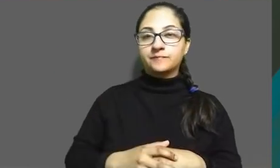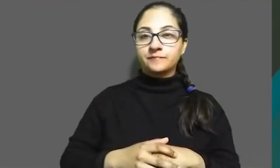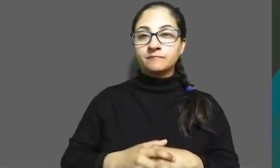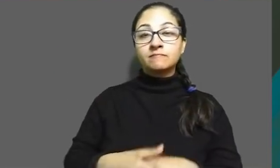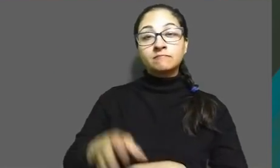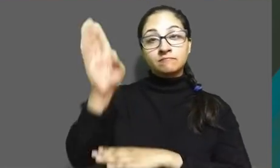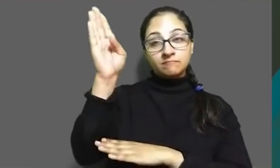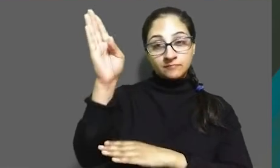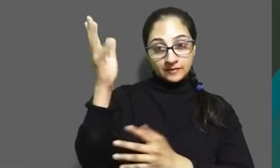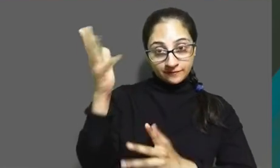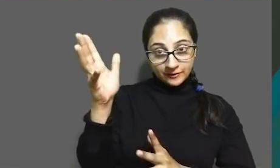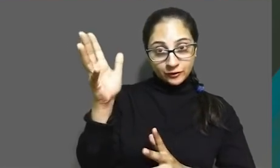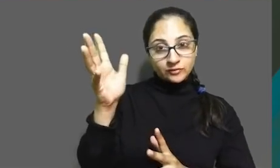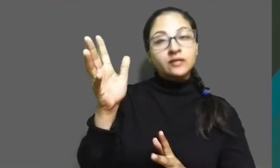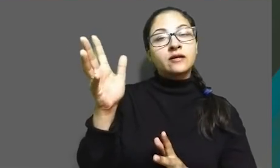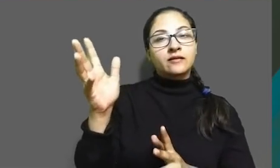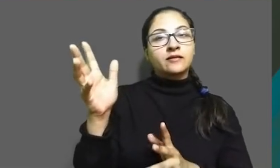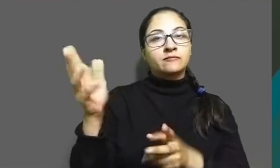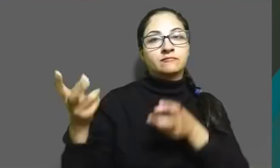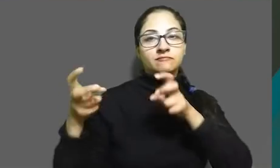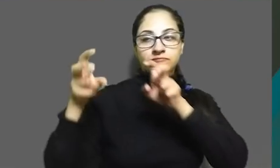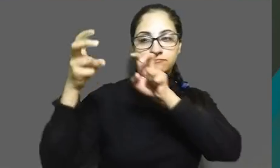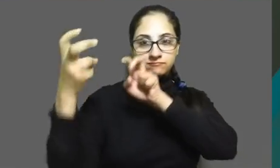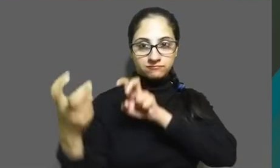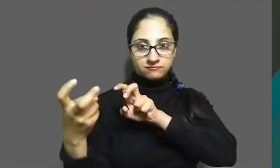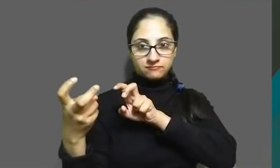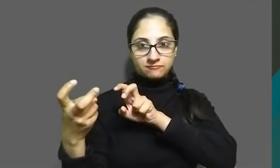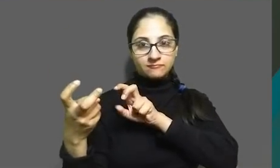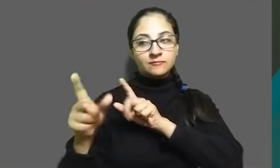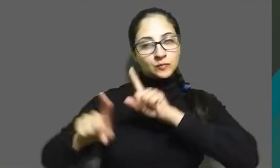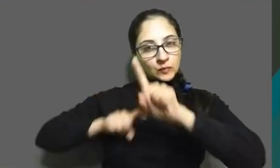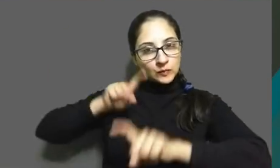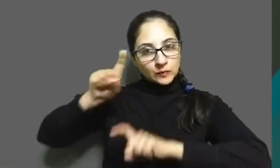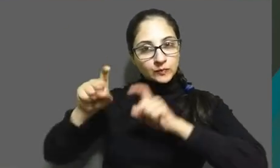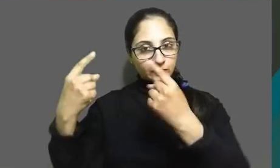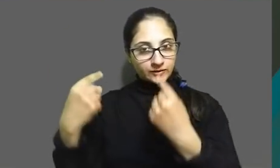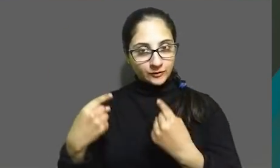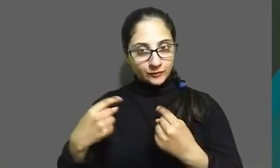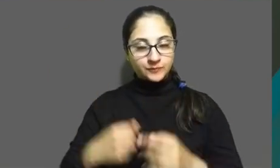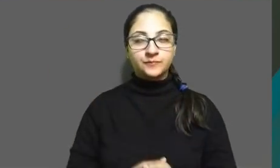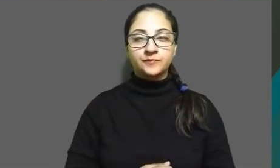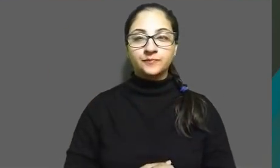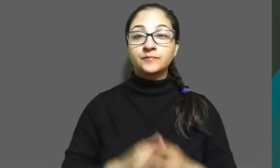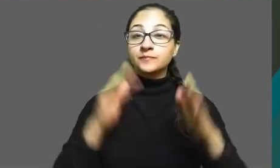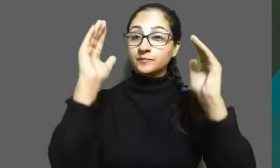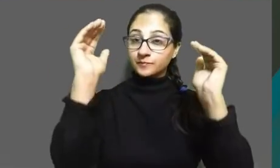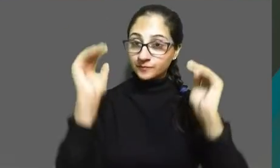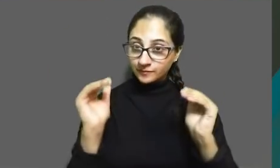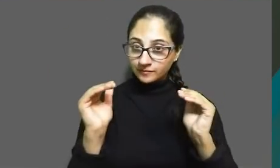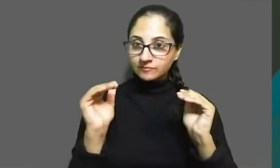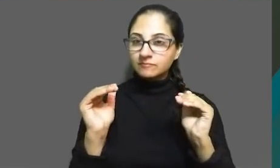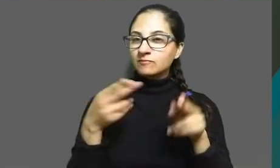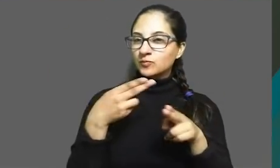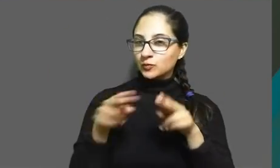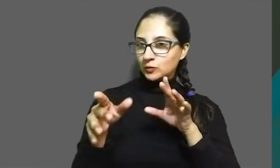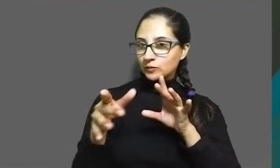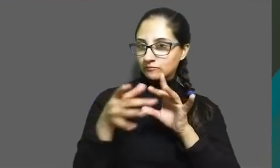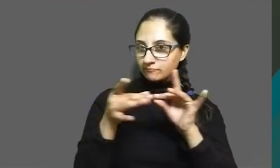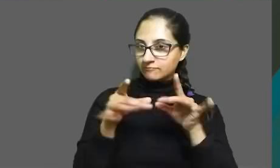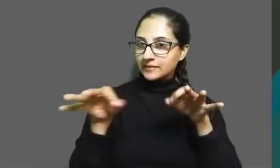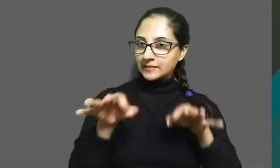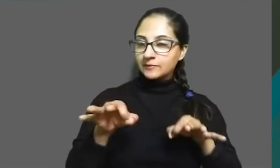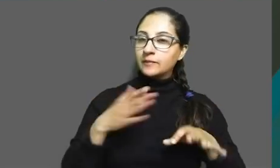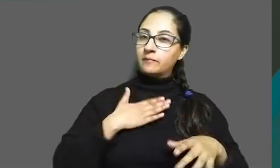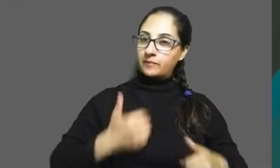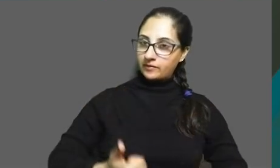my journey and what I went through. And we will also hear from Jamaati members sharing